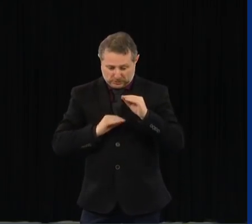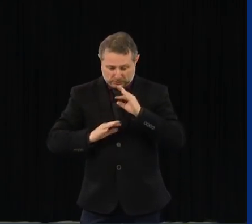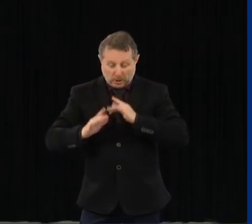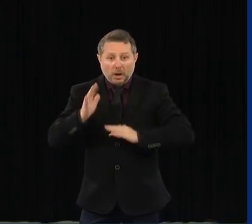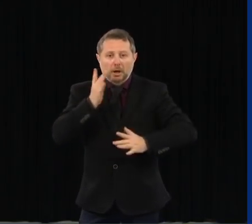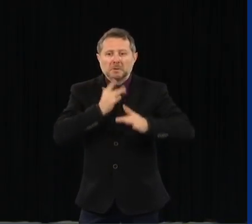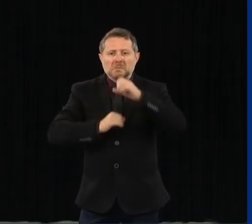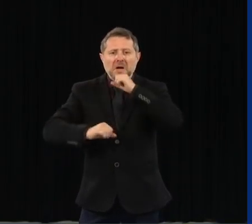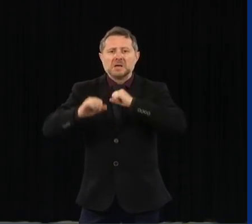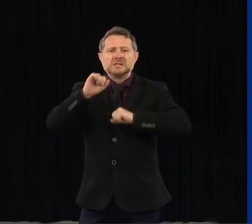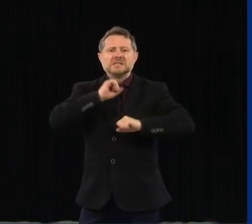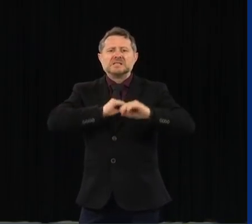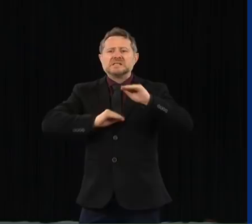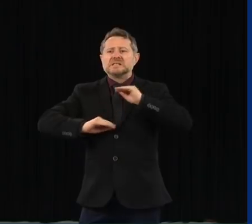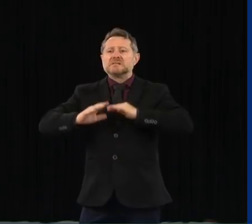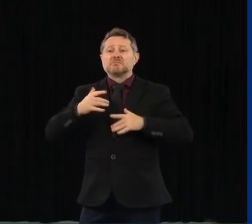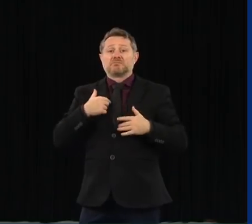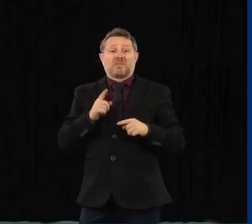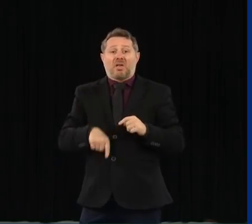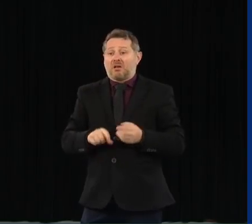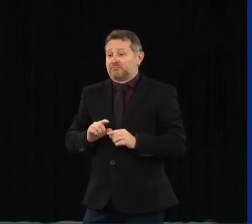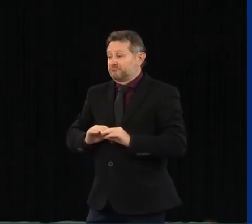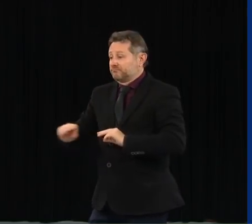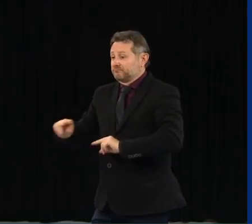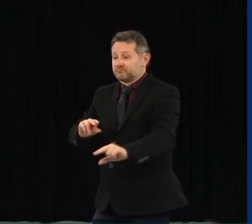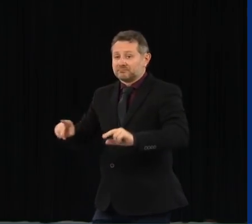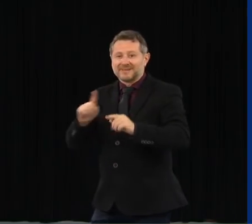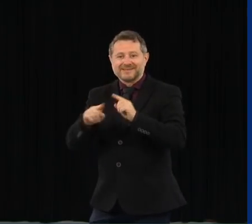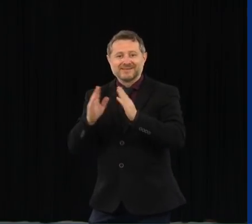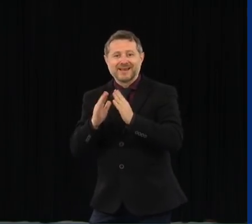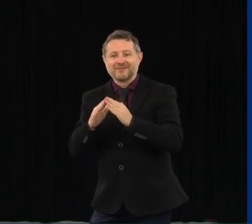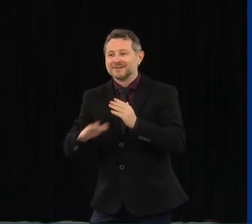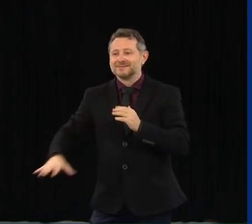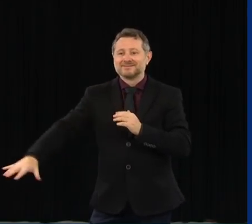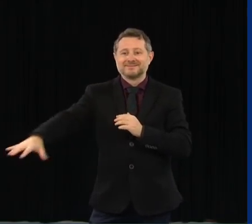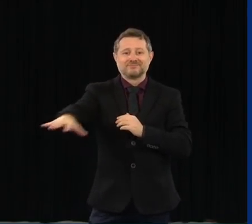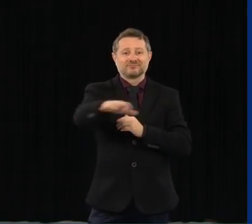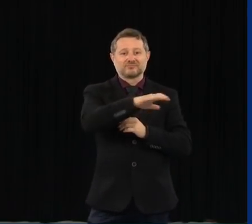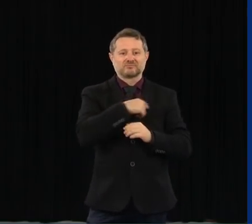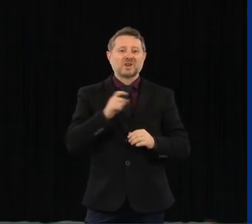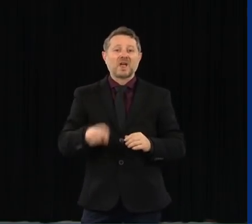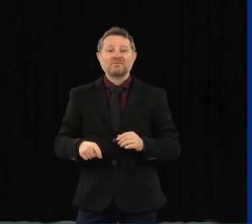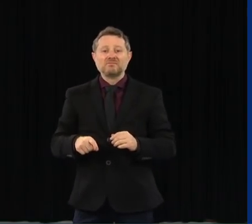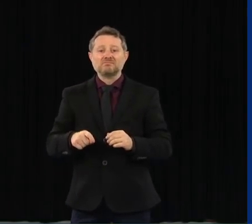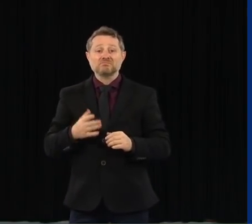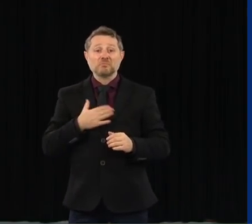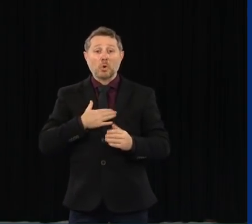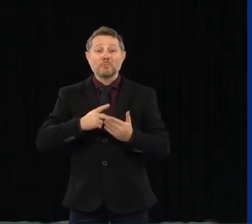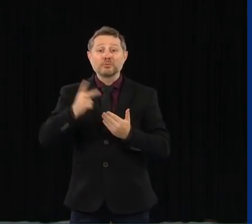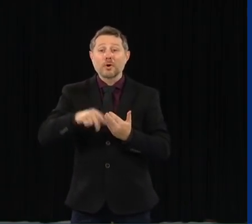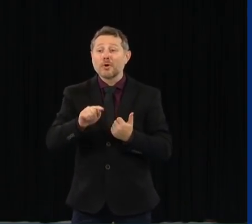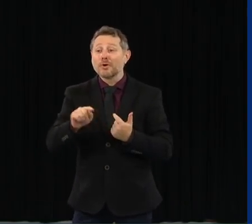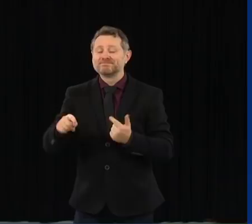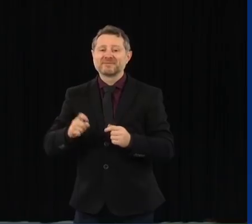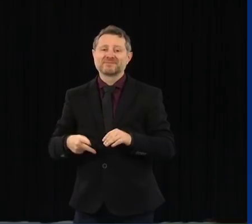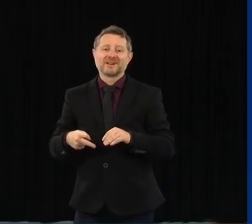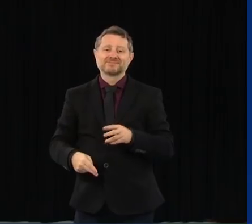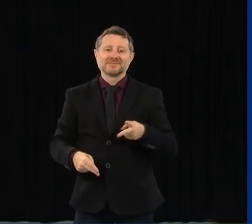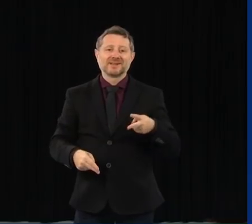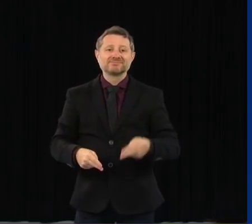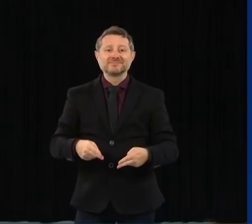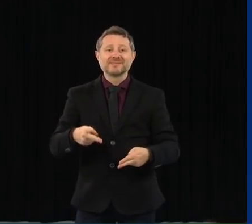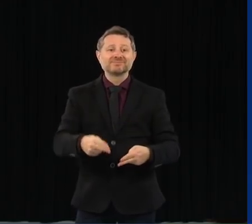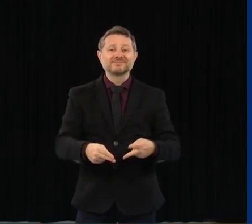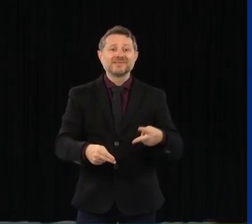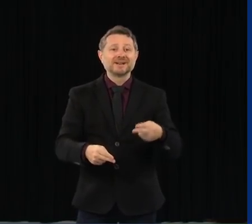around and not fund the programs that were dependent on that state government. We fund education, we